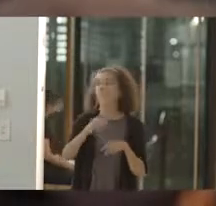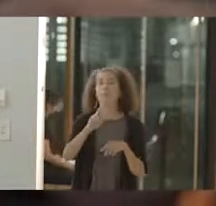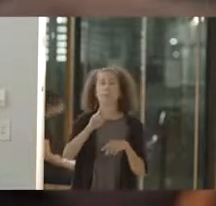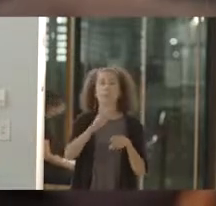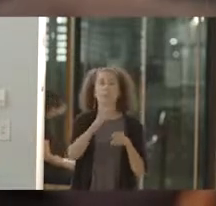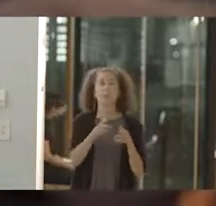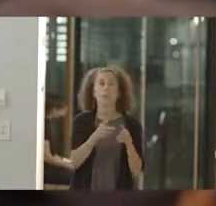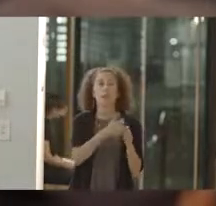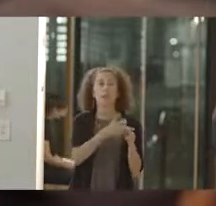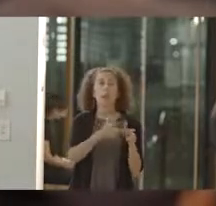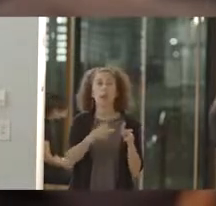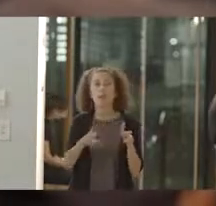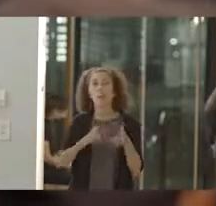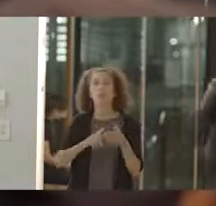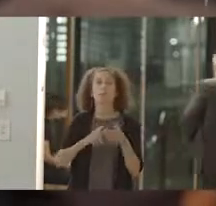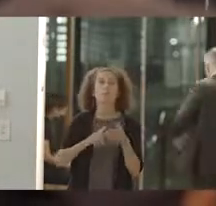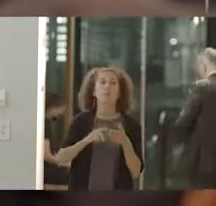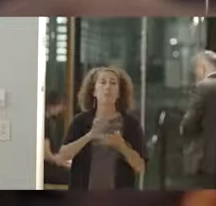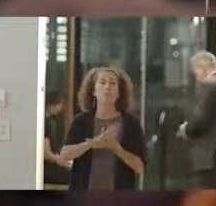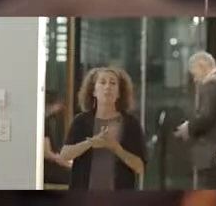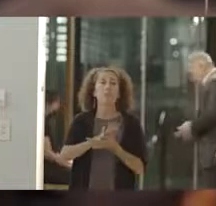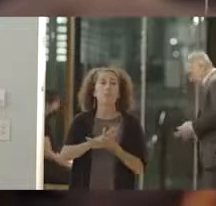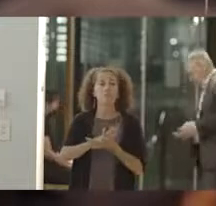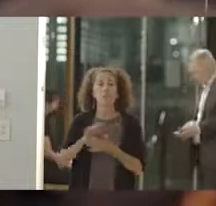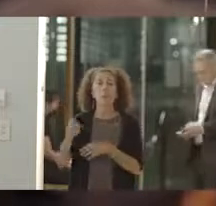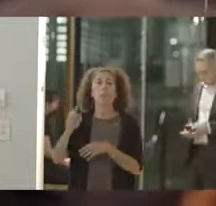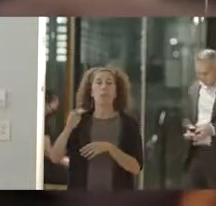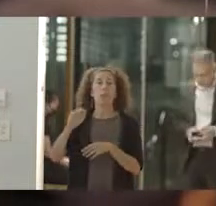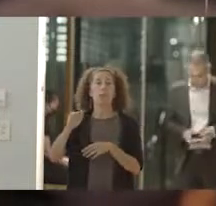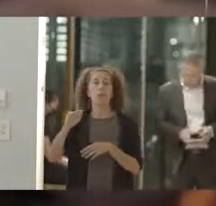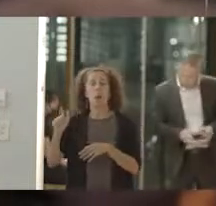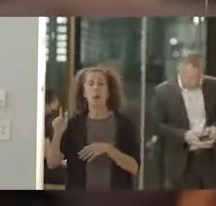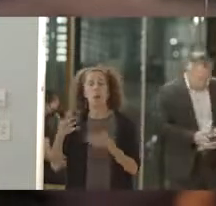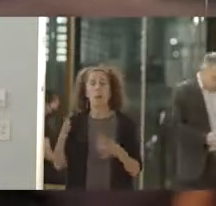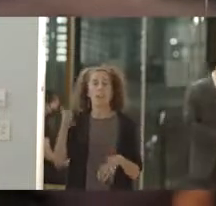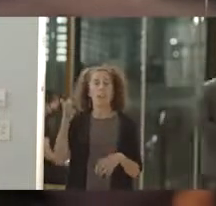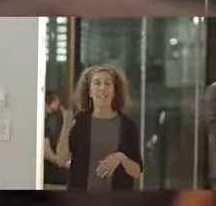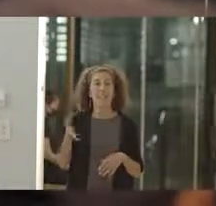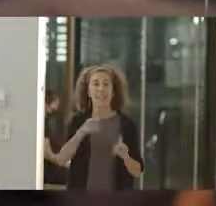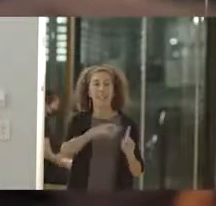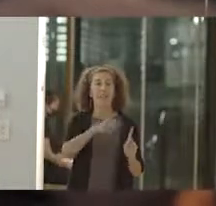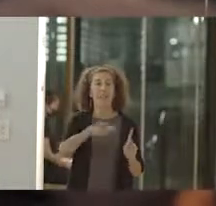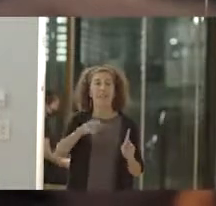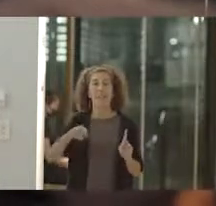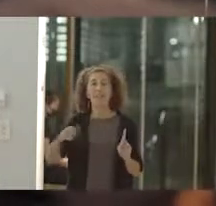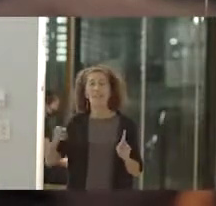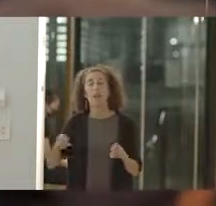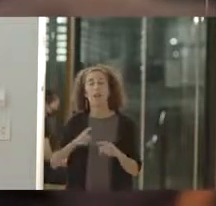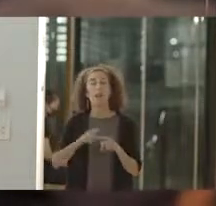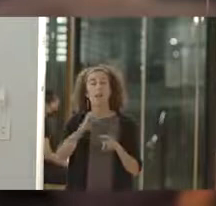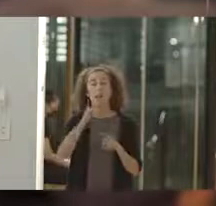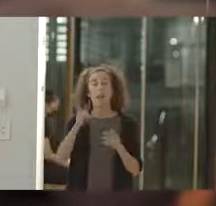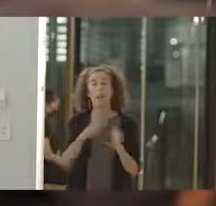and the district, et cetera. So it's part of it in that sense. We're thinking very carefully about what exists, but right now we're not adding anything new. It's all